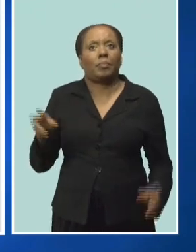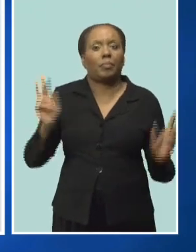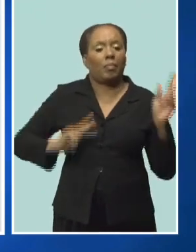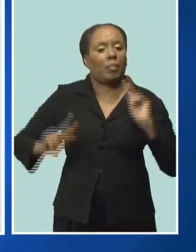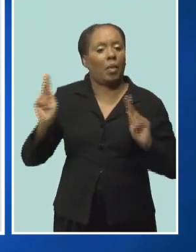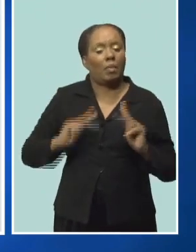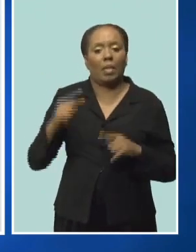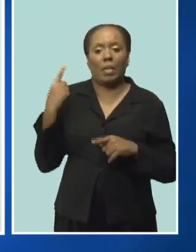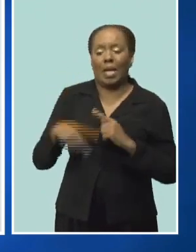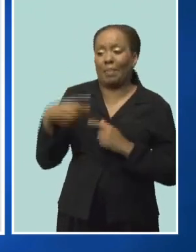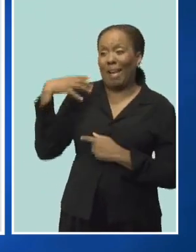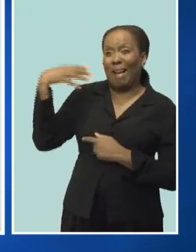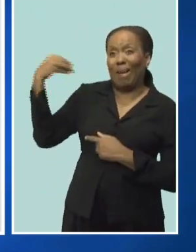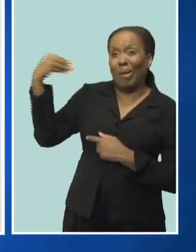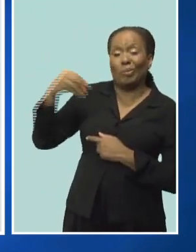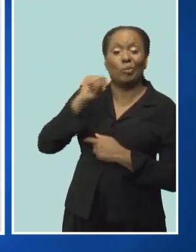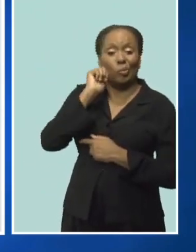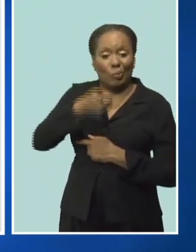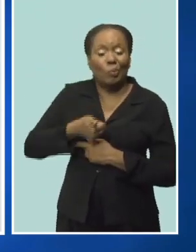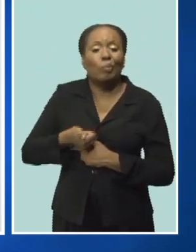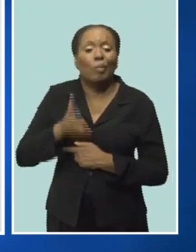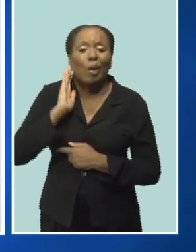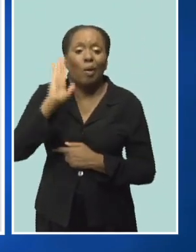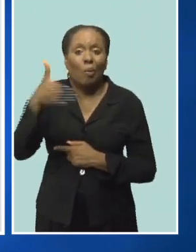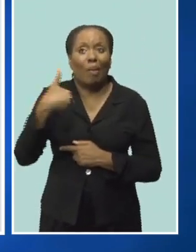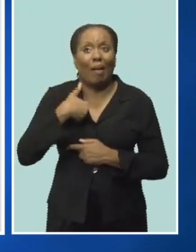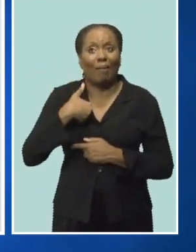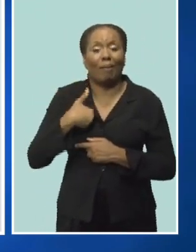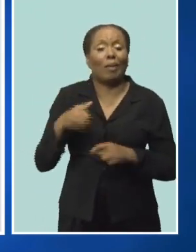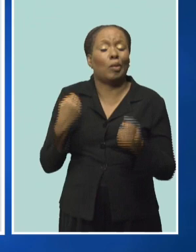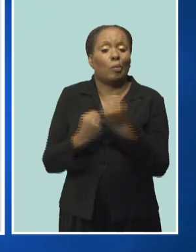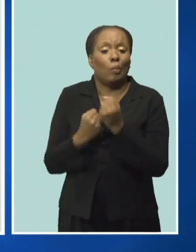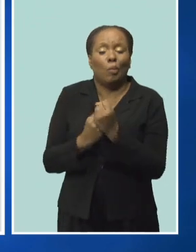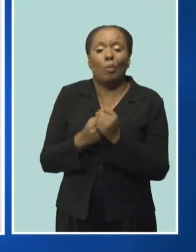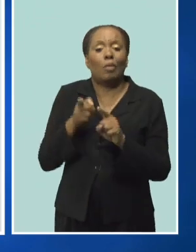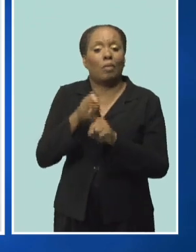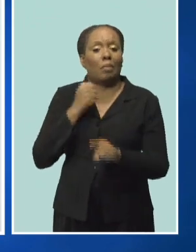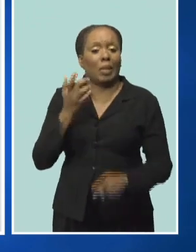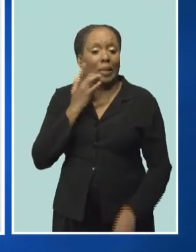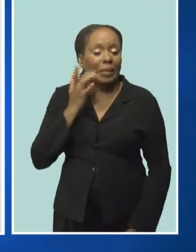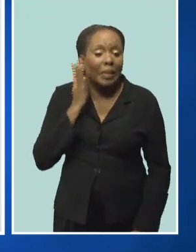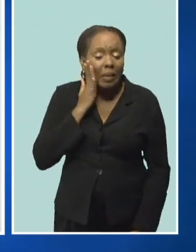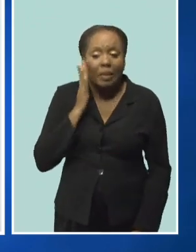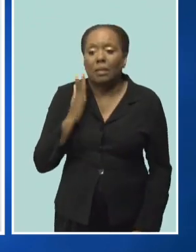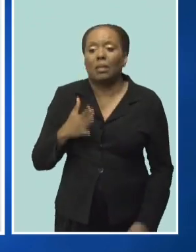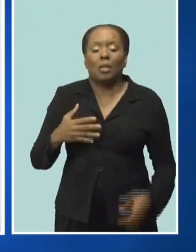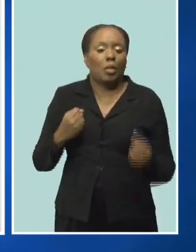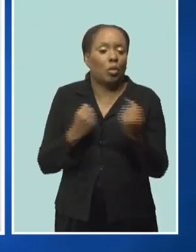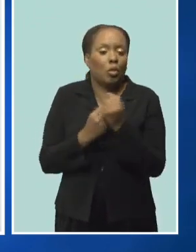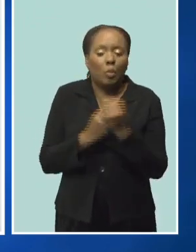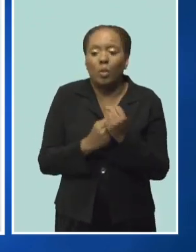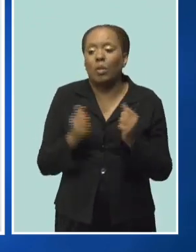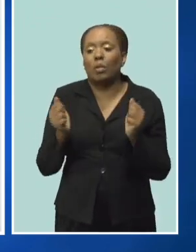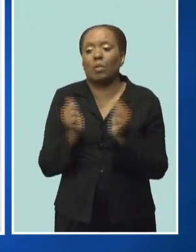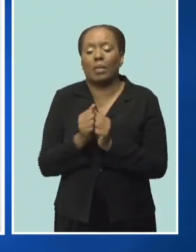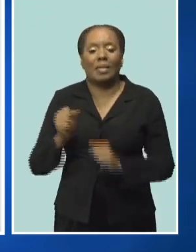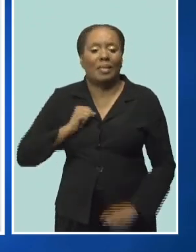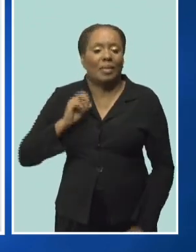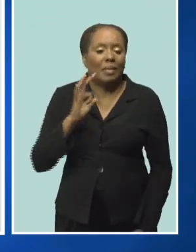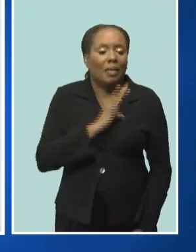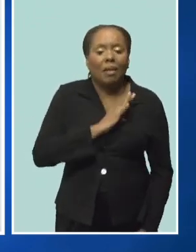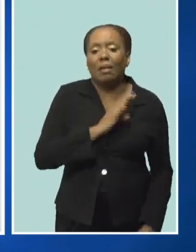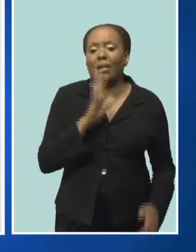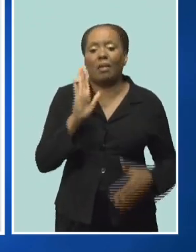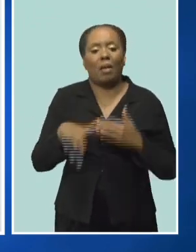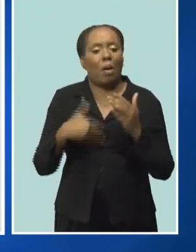get out tomorrow will be able to have the support of the hotels and the general workers and staff and everyone with